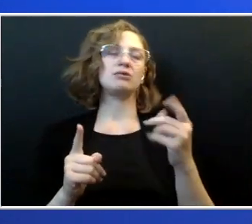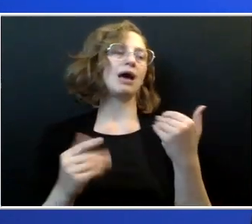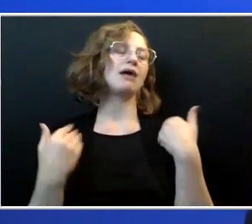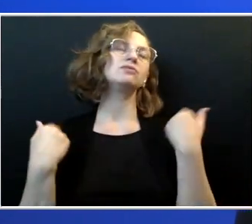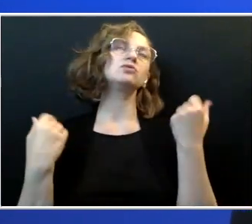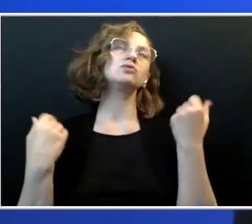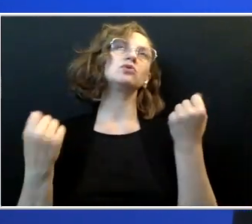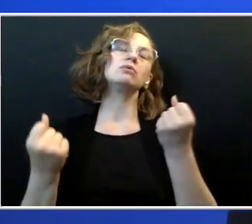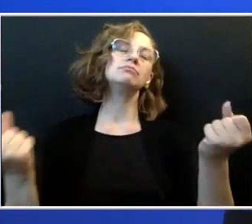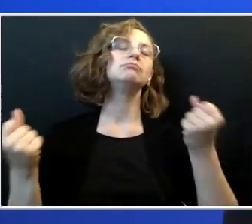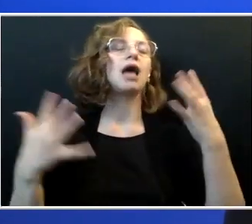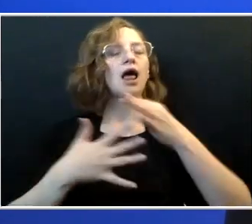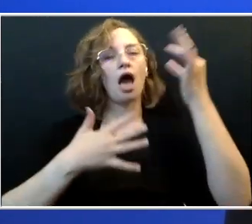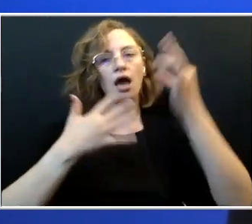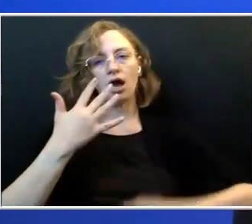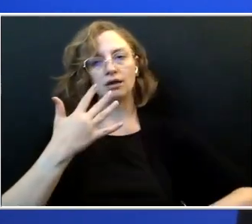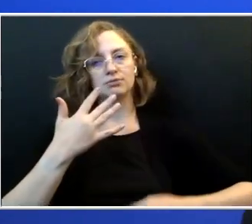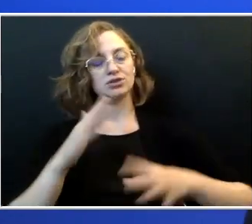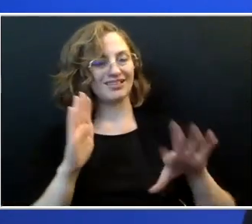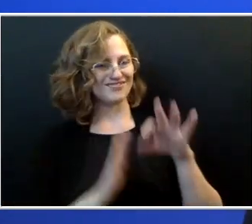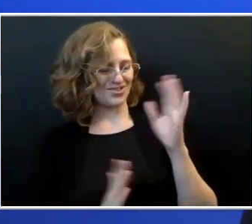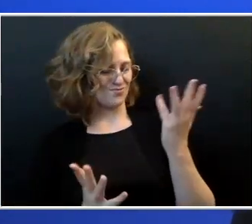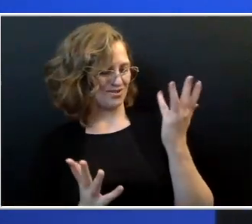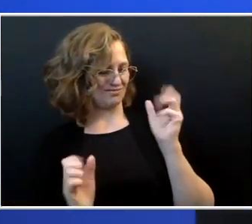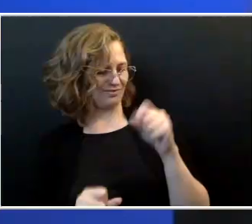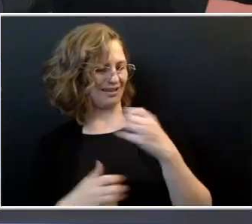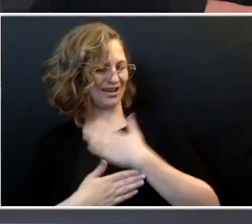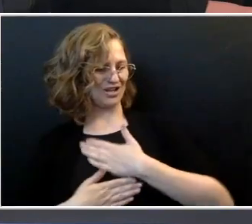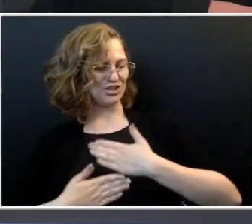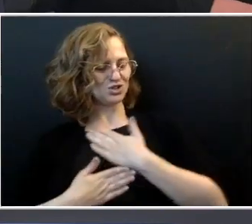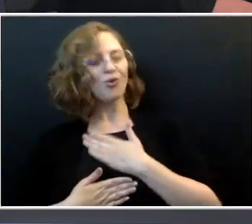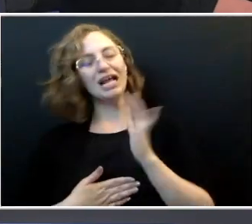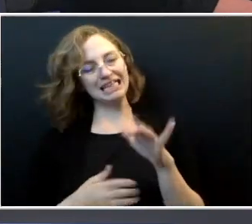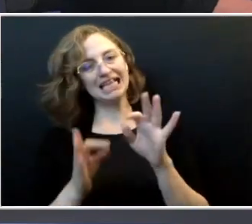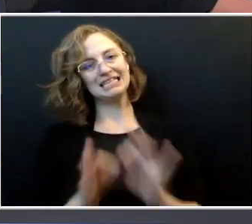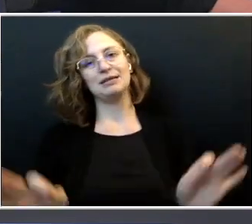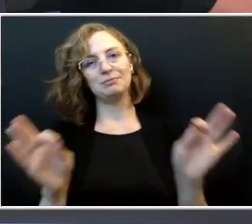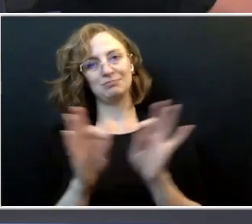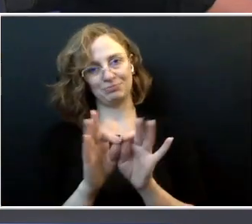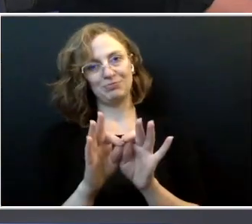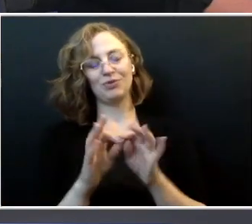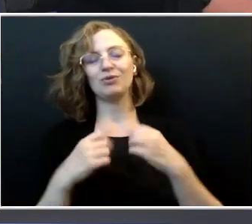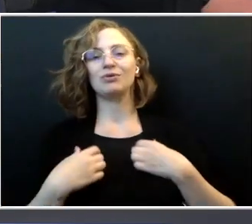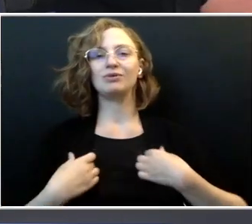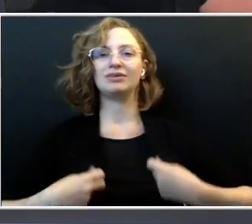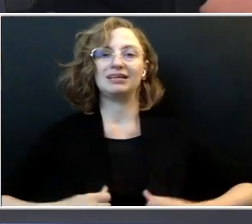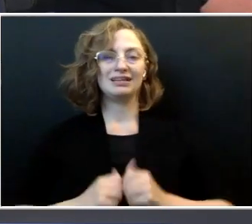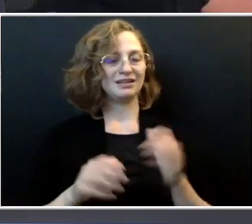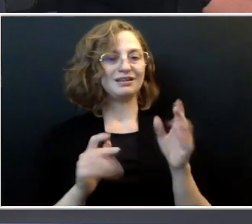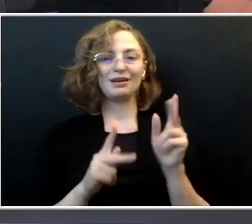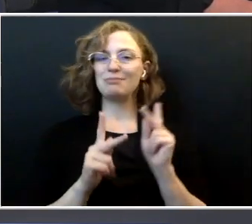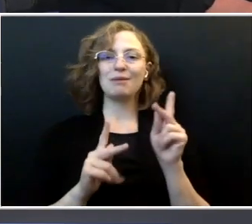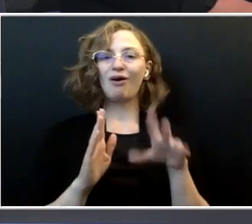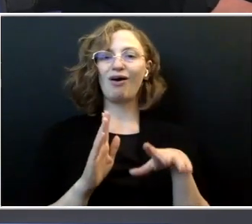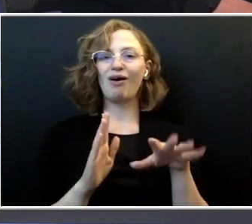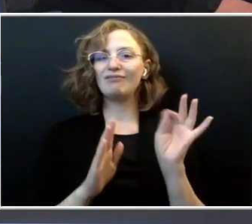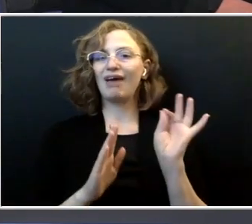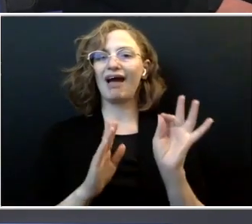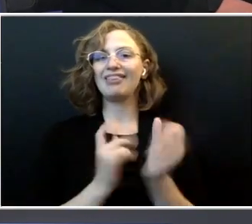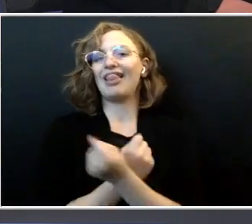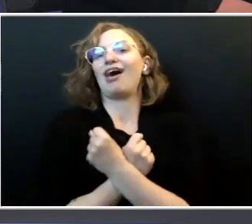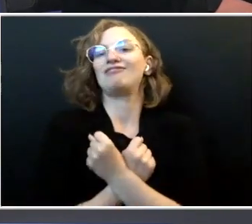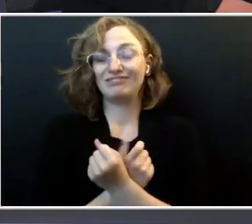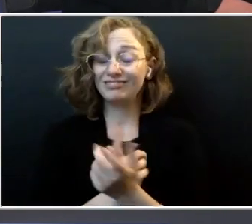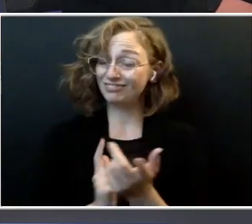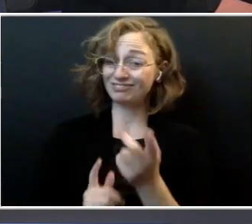what pulls you in, so that people find the love like you do. It is, and it's love too. 'Cause, you know, I get up and work out. It's funny. We talk about bar